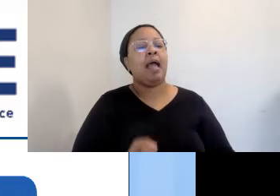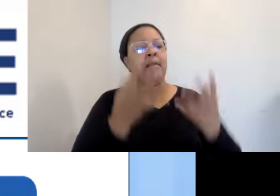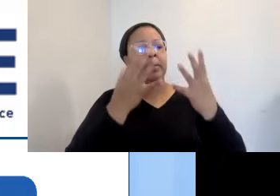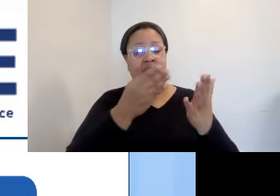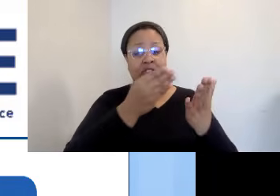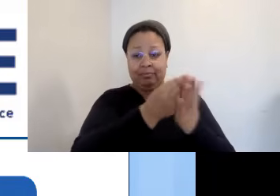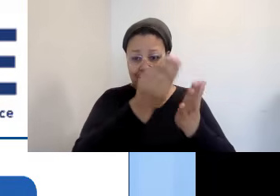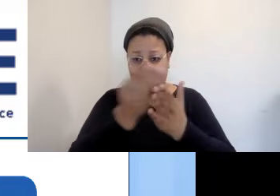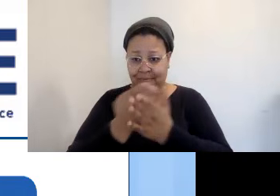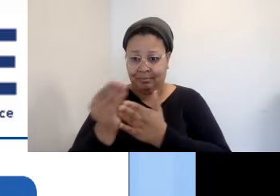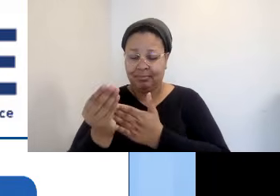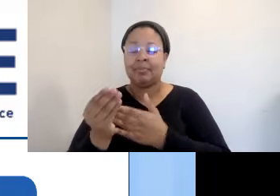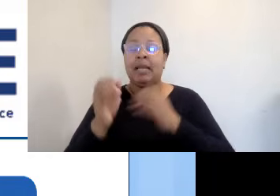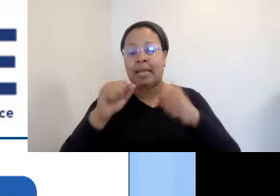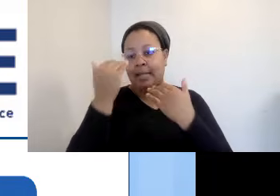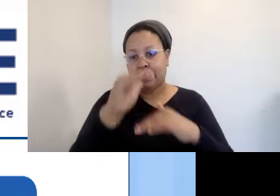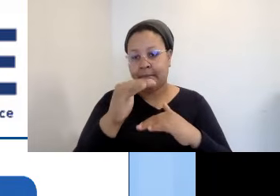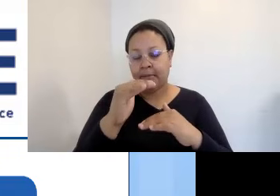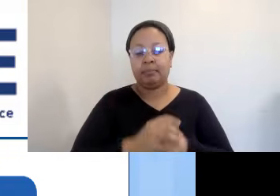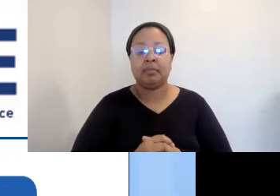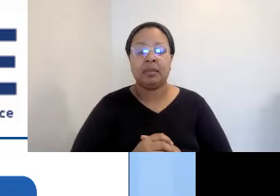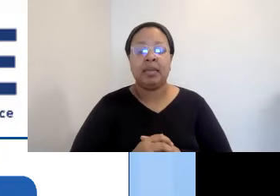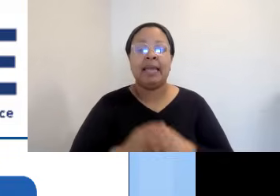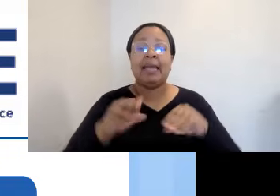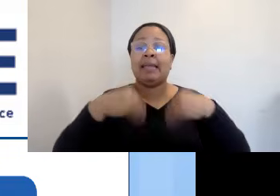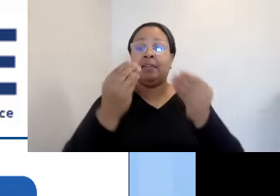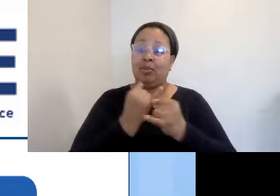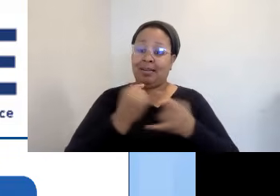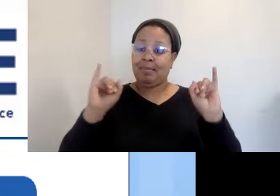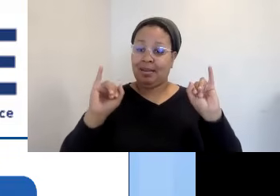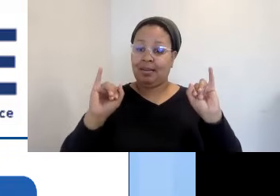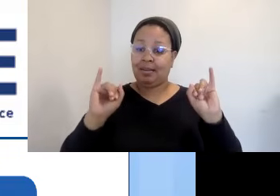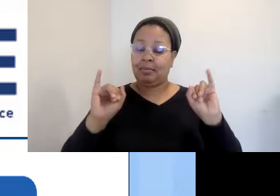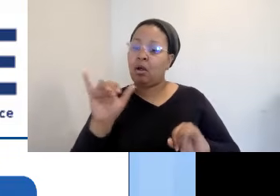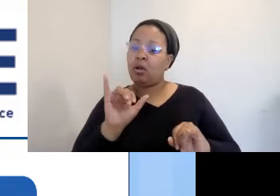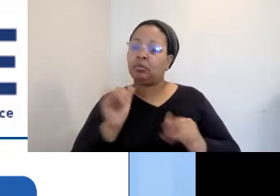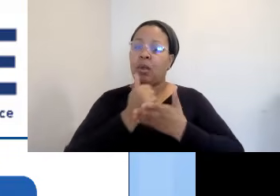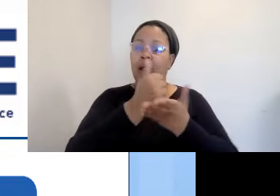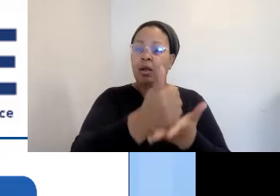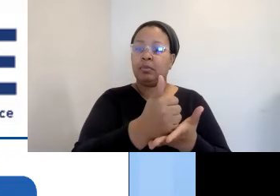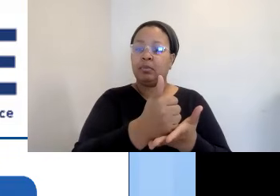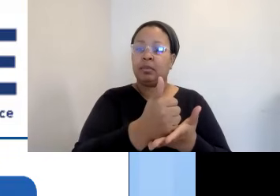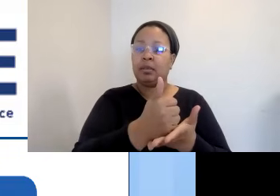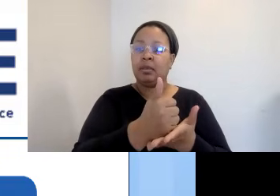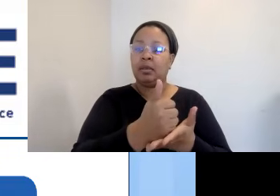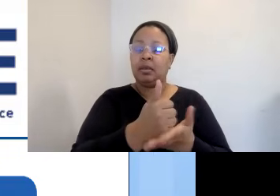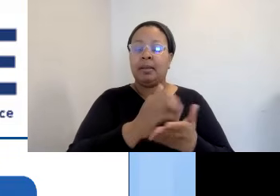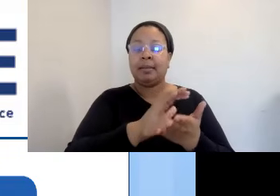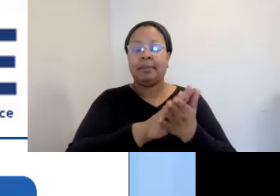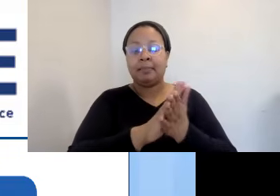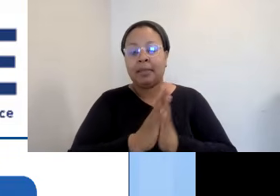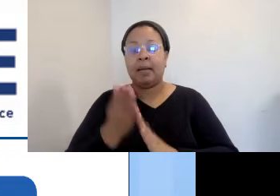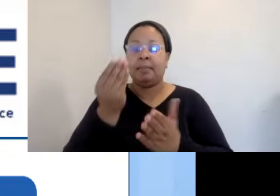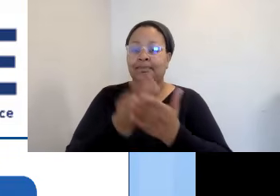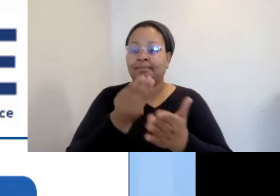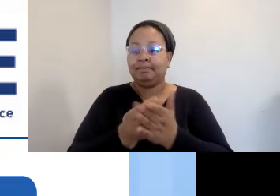helps people. Not only gives them financial independence, but helps people become fiscally responsible, budgeting,